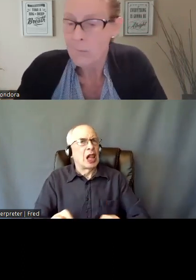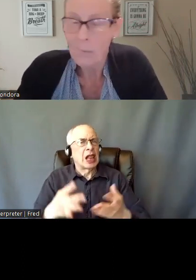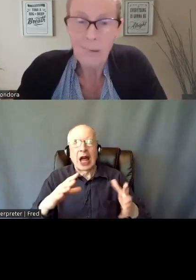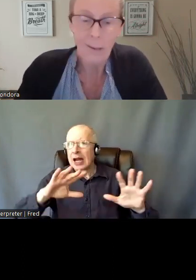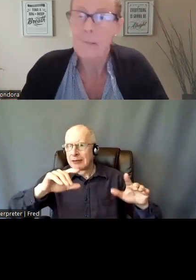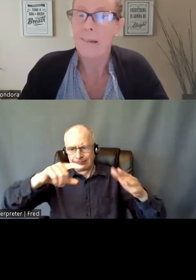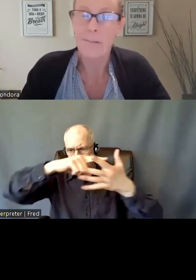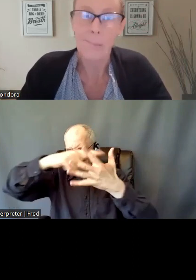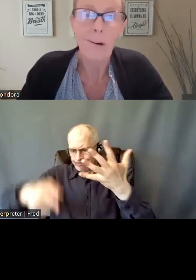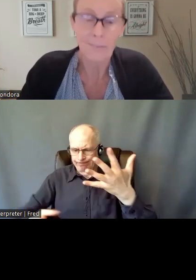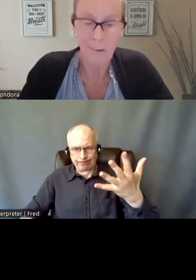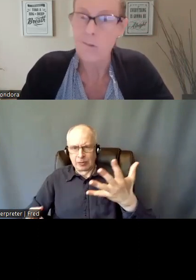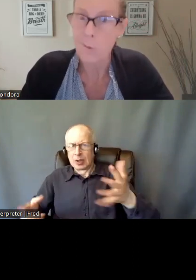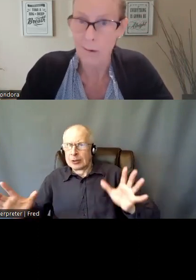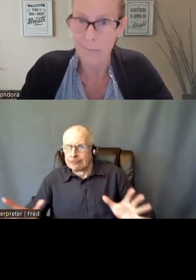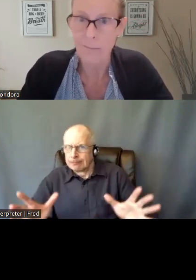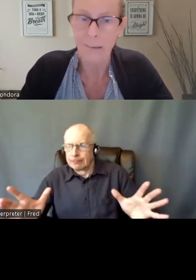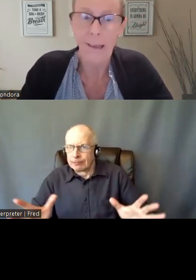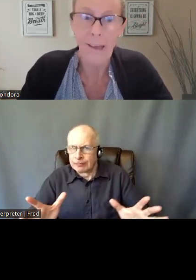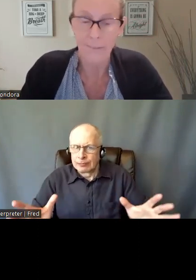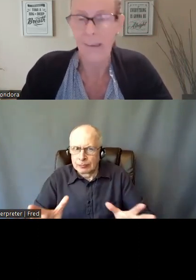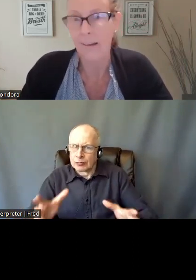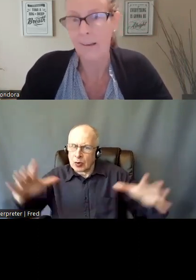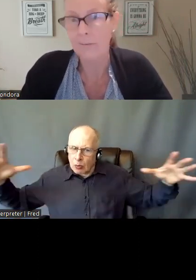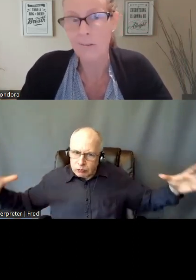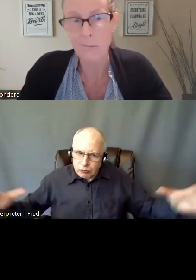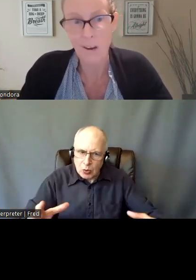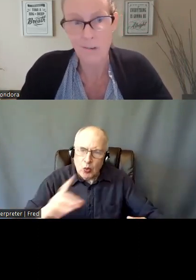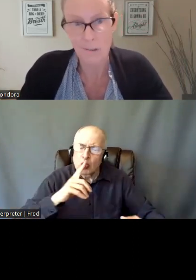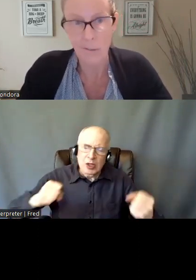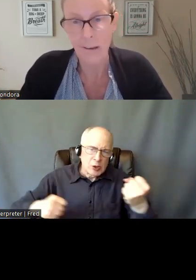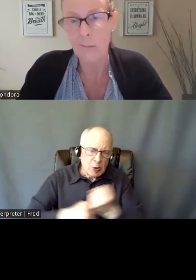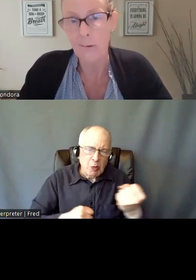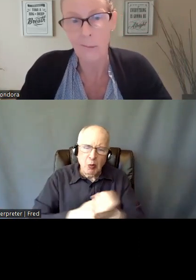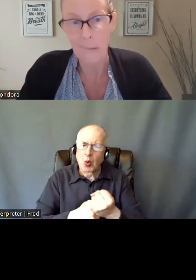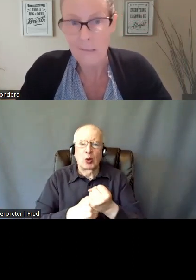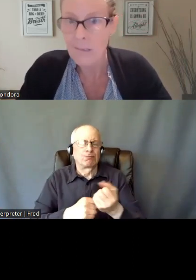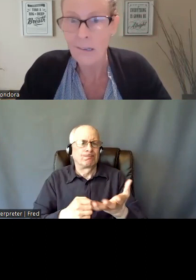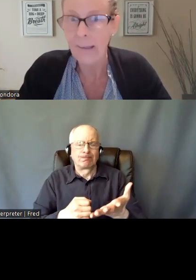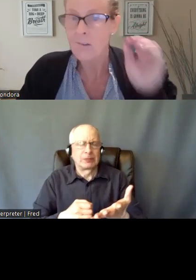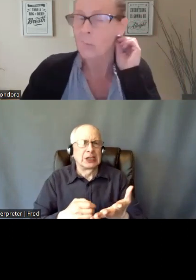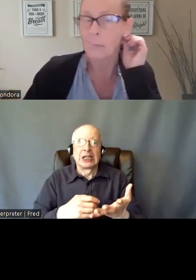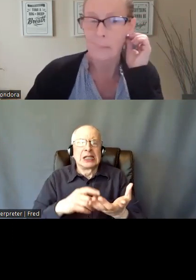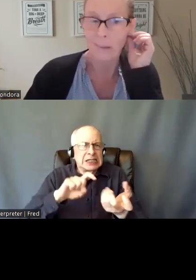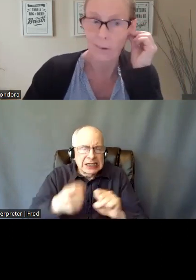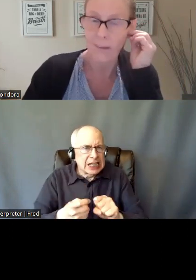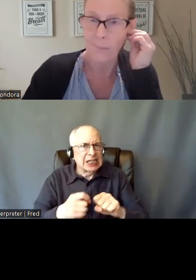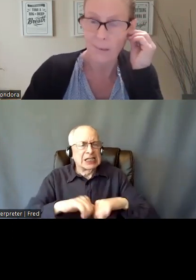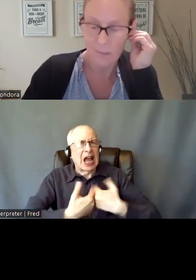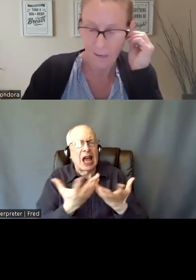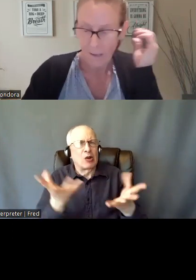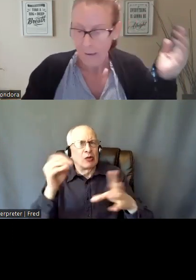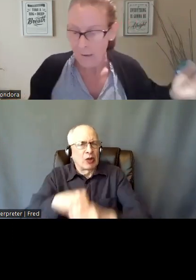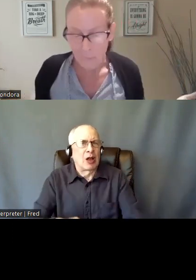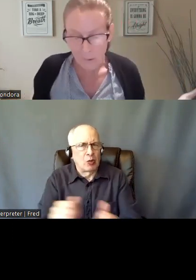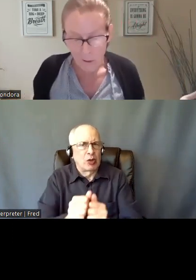in terms of it being a bit of the perfect storm and really advocating for some changes in the way that we're doing business and engaging with people and their